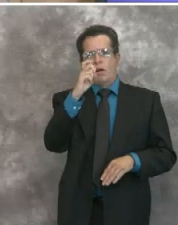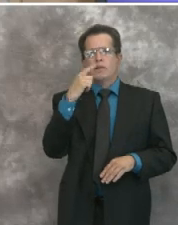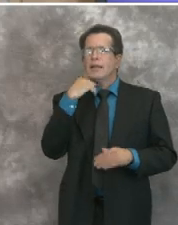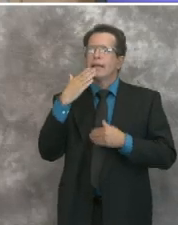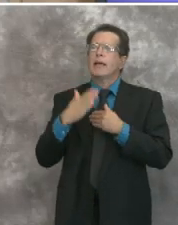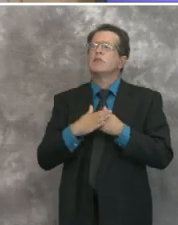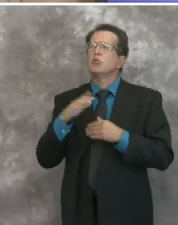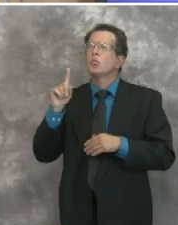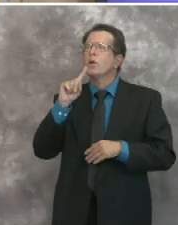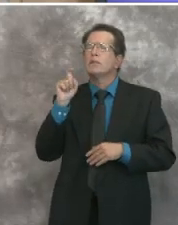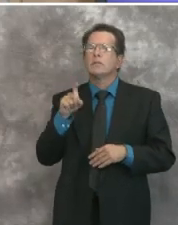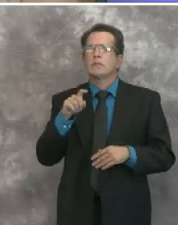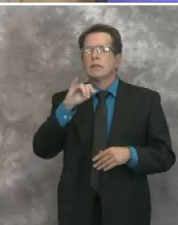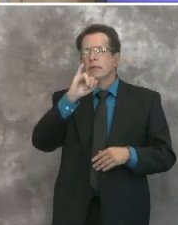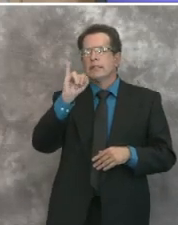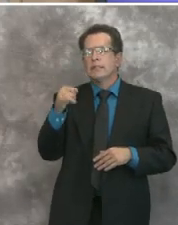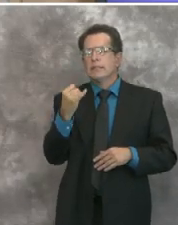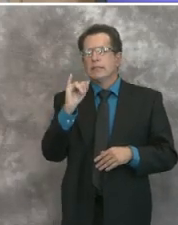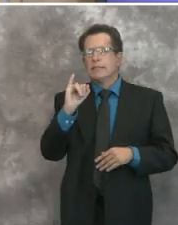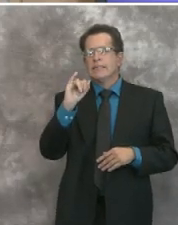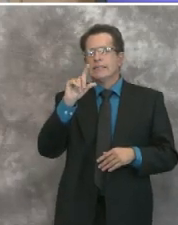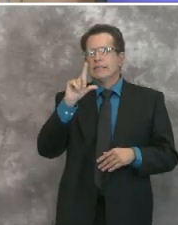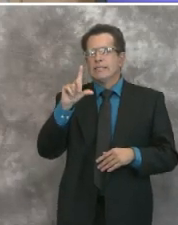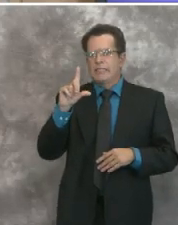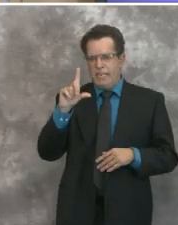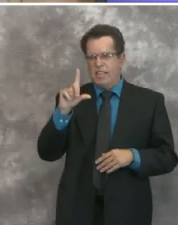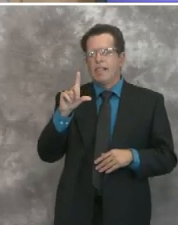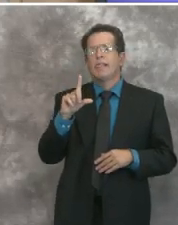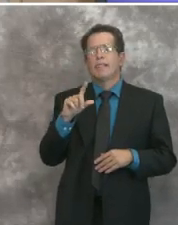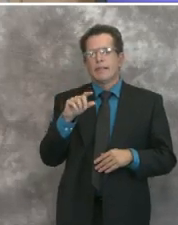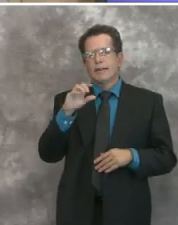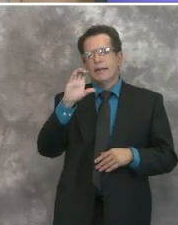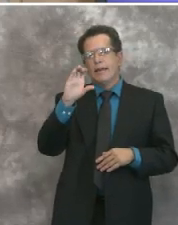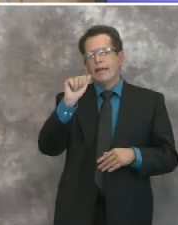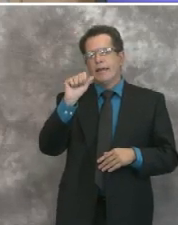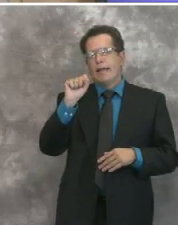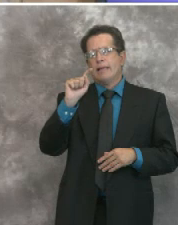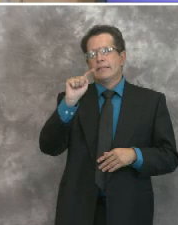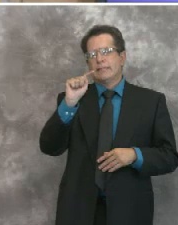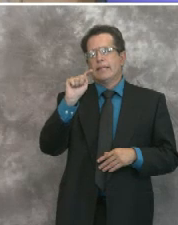Jill Castellano with iNewsSource, please state your question.